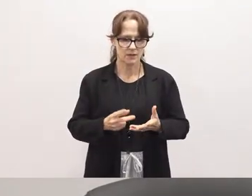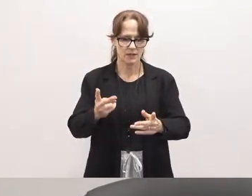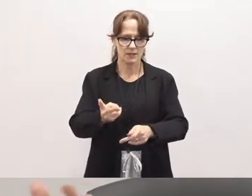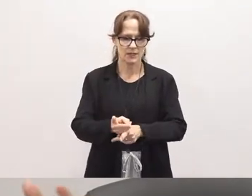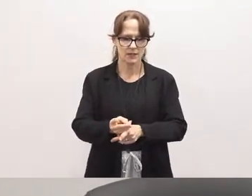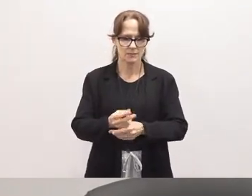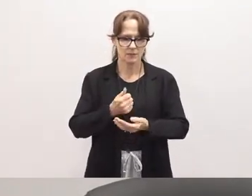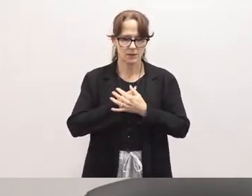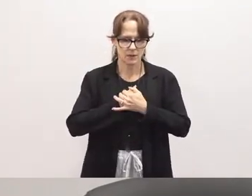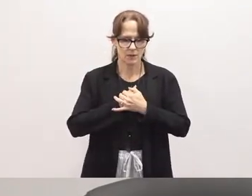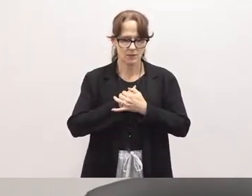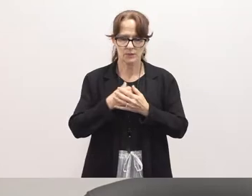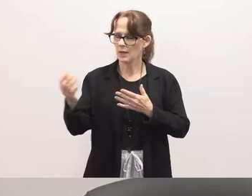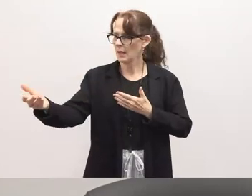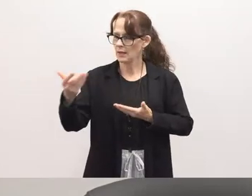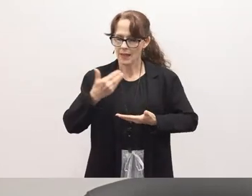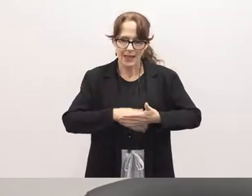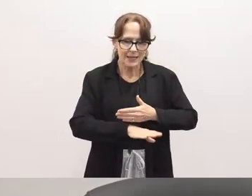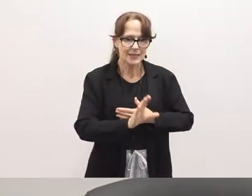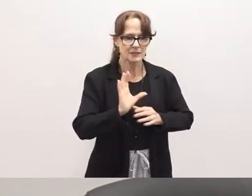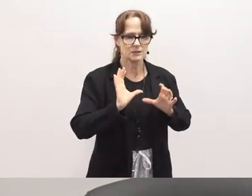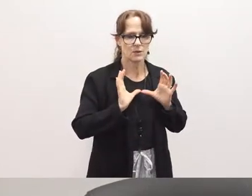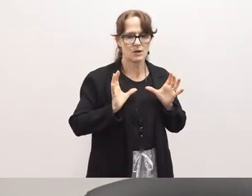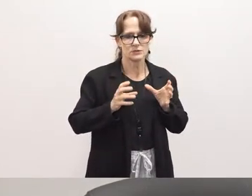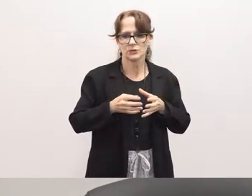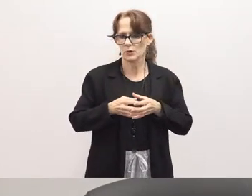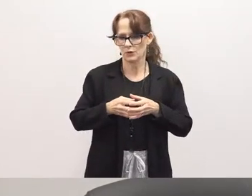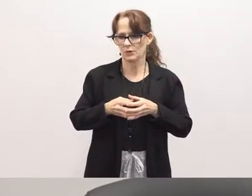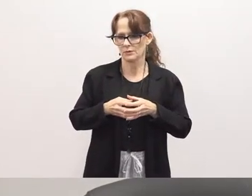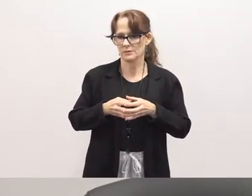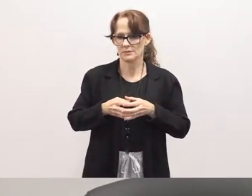closest, who we let in. And